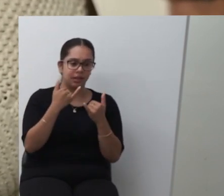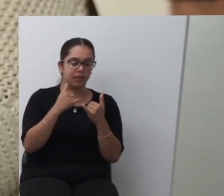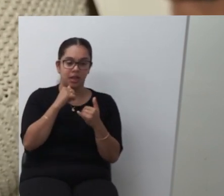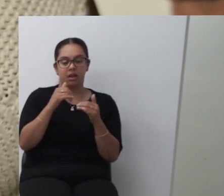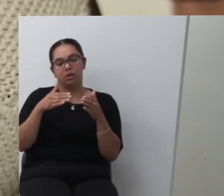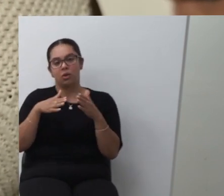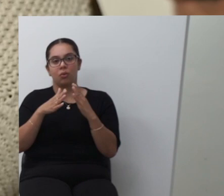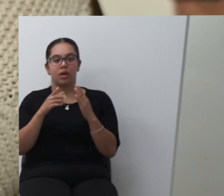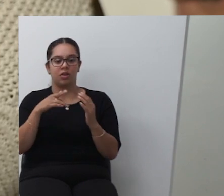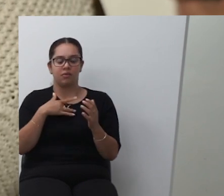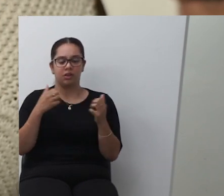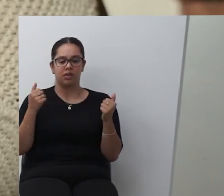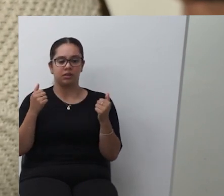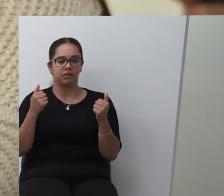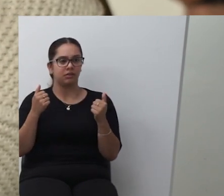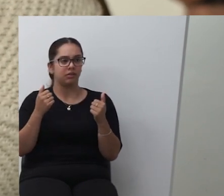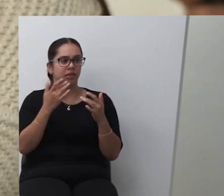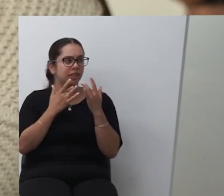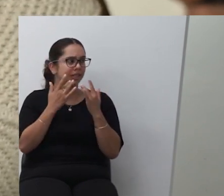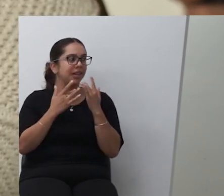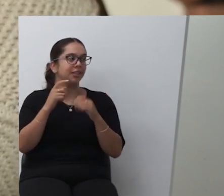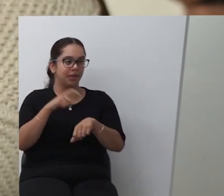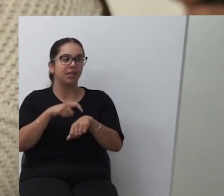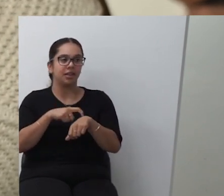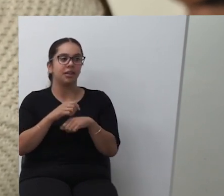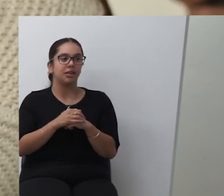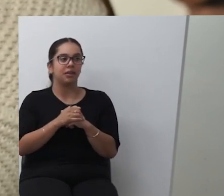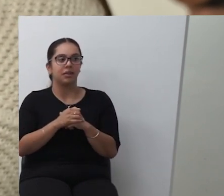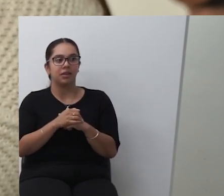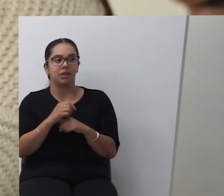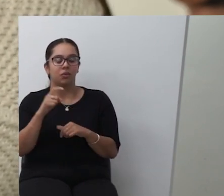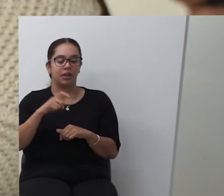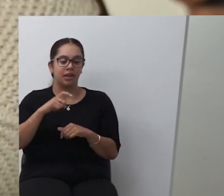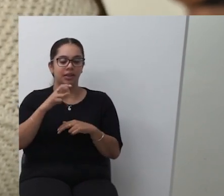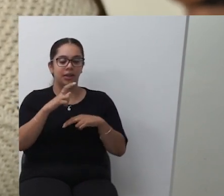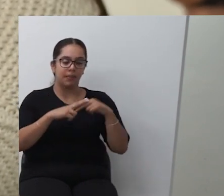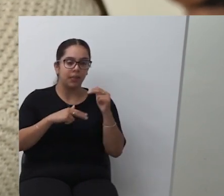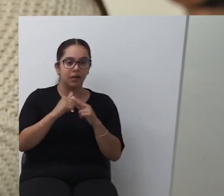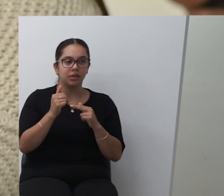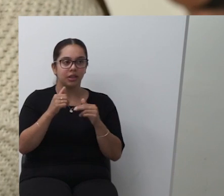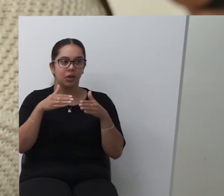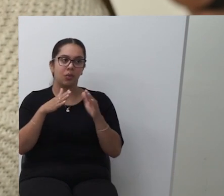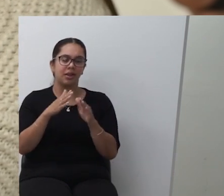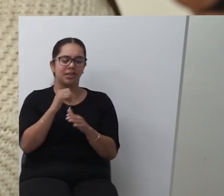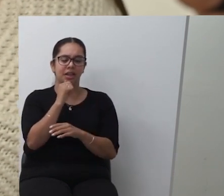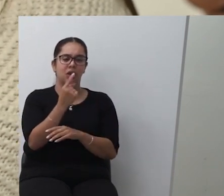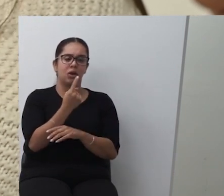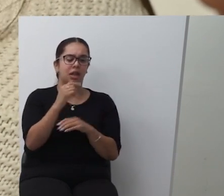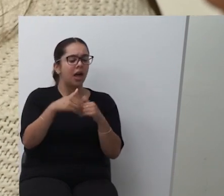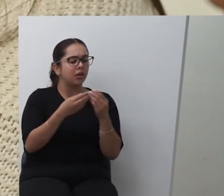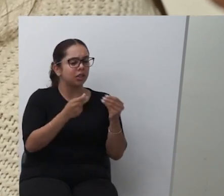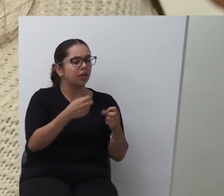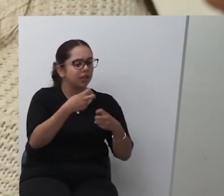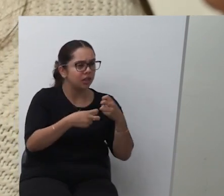that like you feel scarce about time, but that like we need to be building in a way that's not just like how do we solve